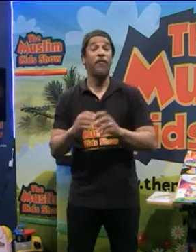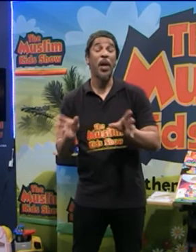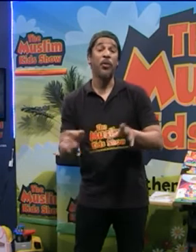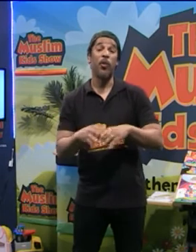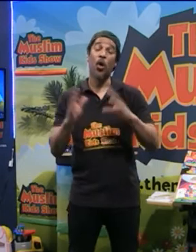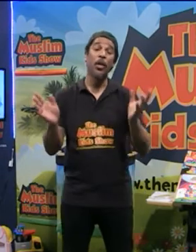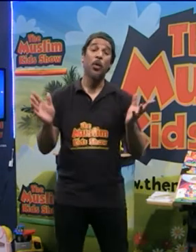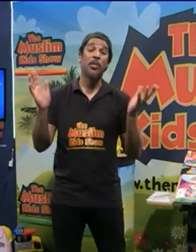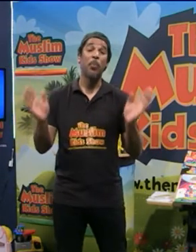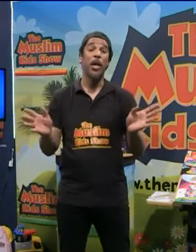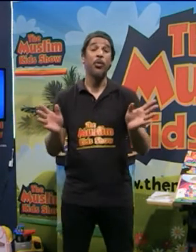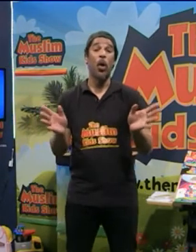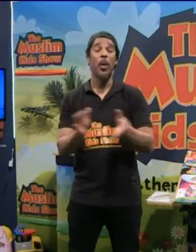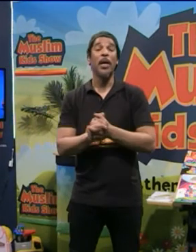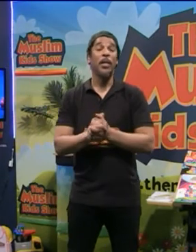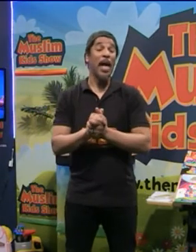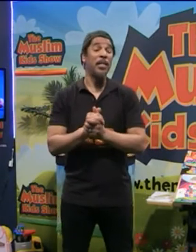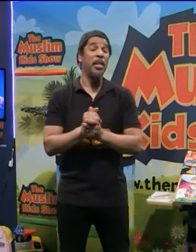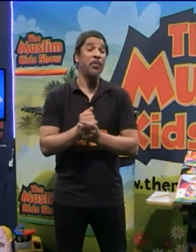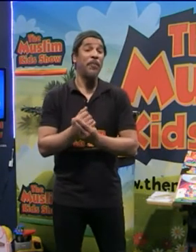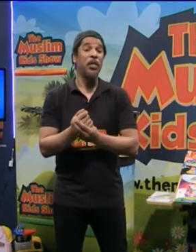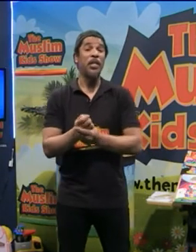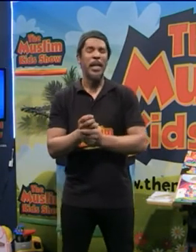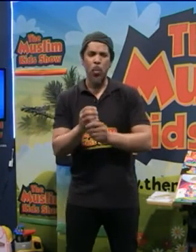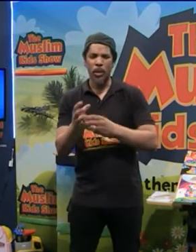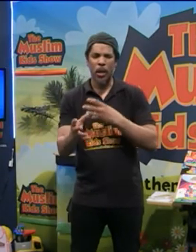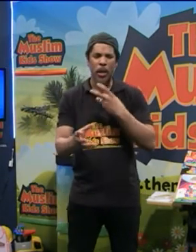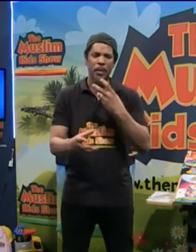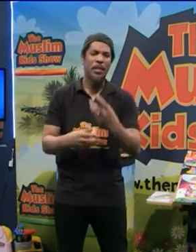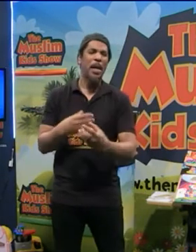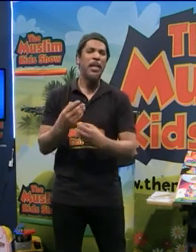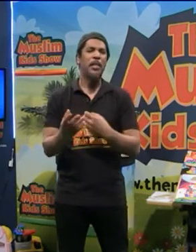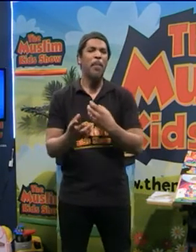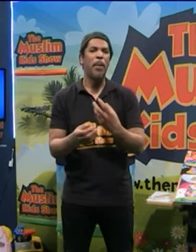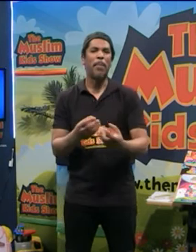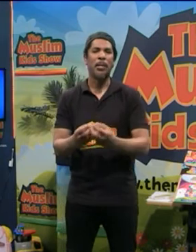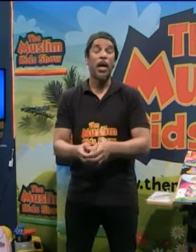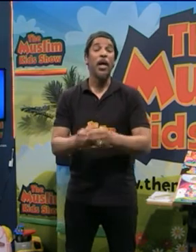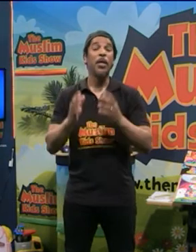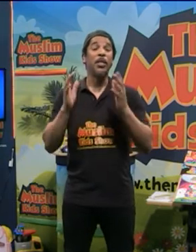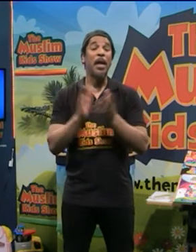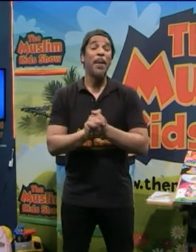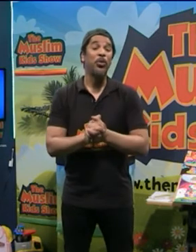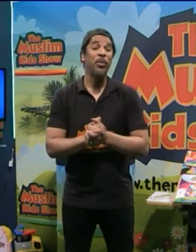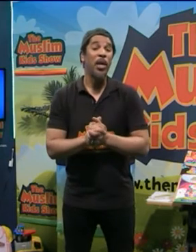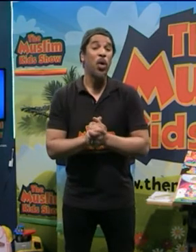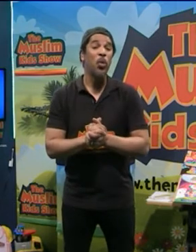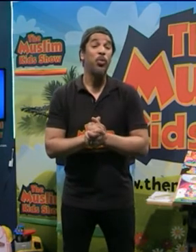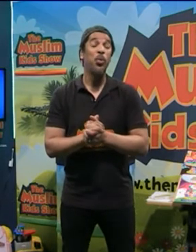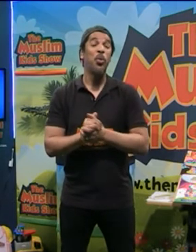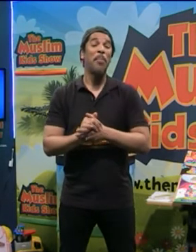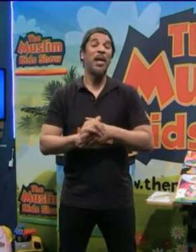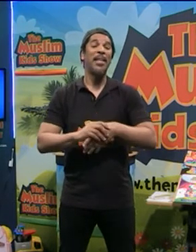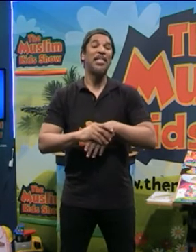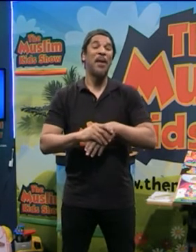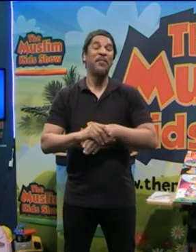or a friend or a colleague or someone that you know that has hearing difficulties and they want to understand Islam a bit better, then make sure they go to